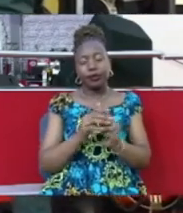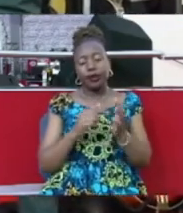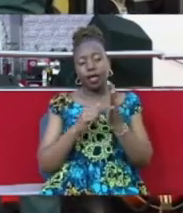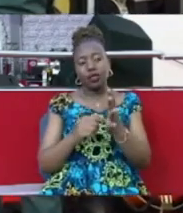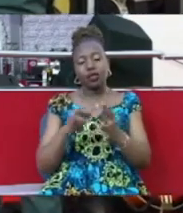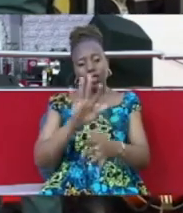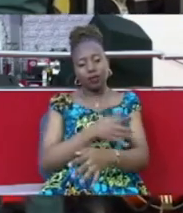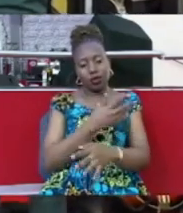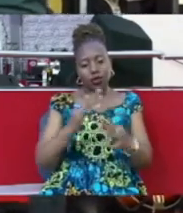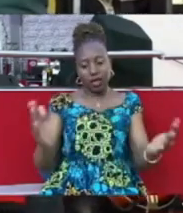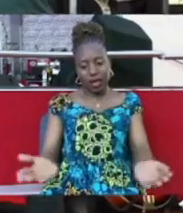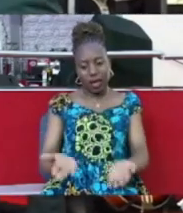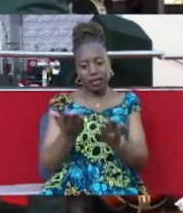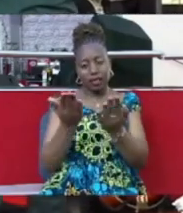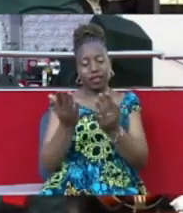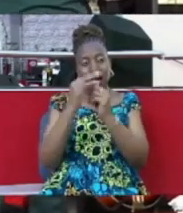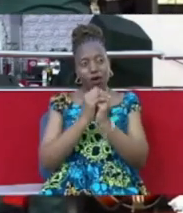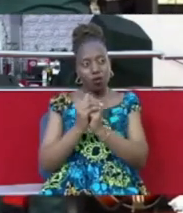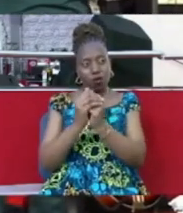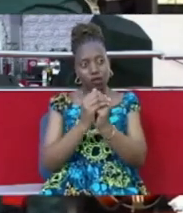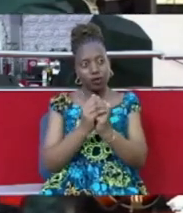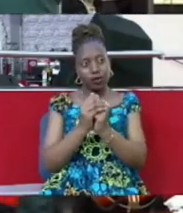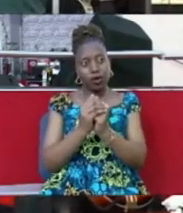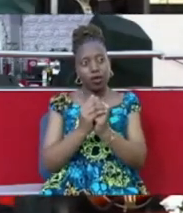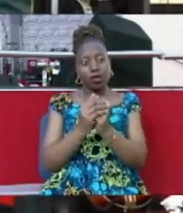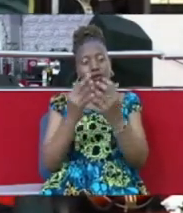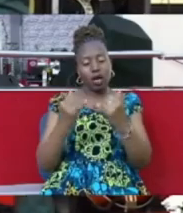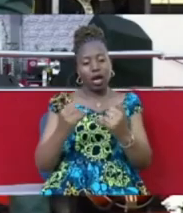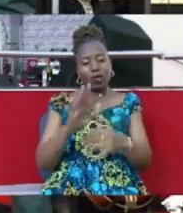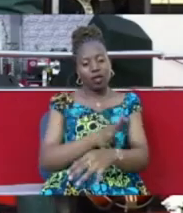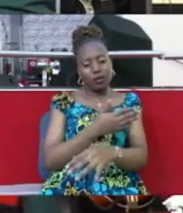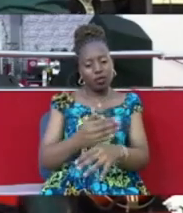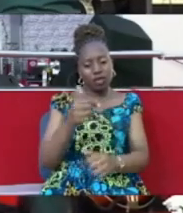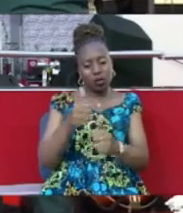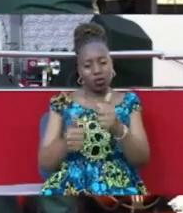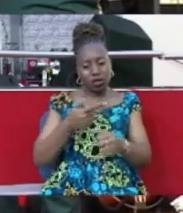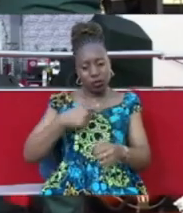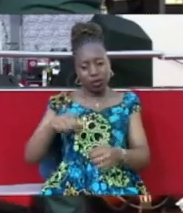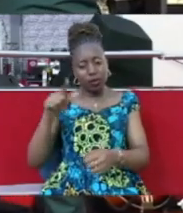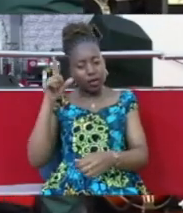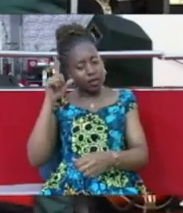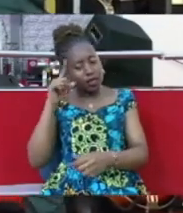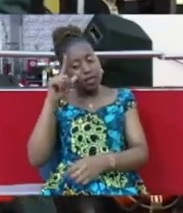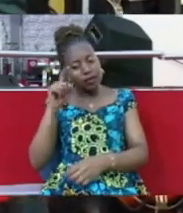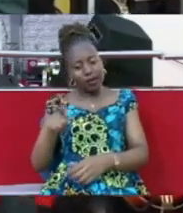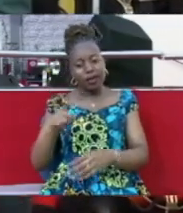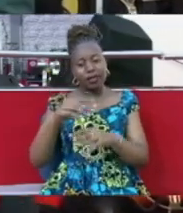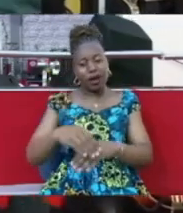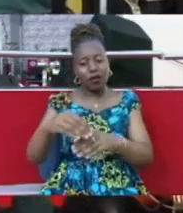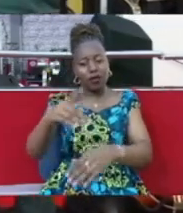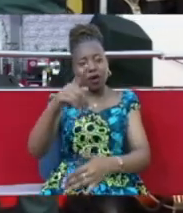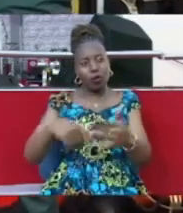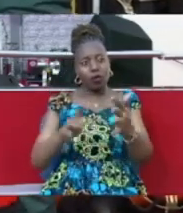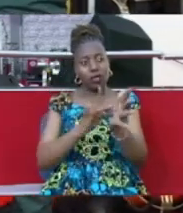even the music that we do should be surrounded with scriptures. Hata muziki ambao tunaufanya lazima uambatane na maandiko. Not